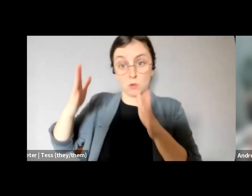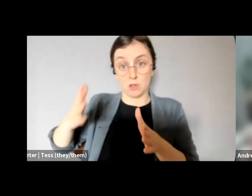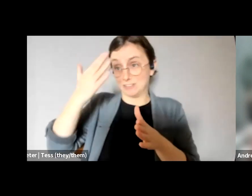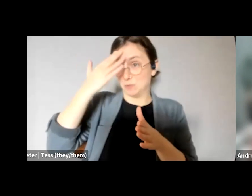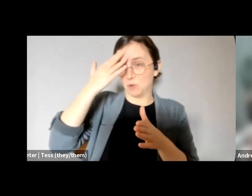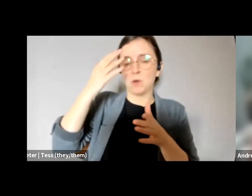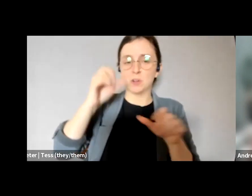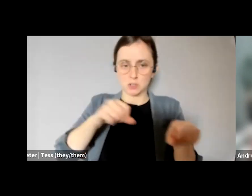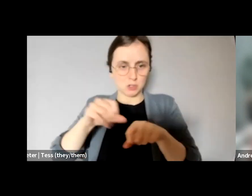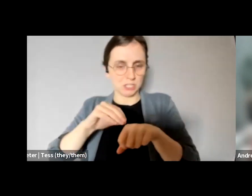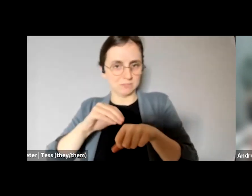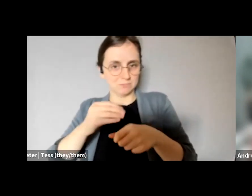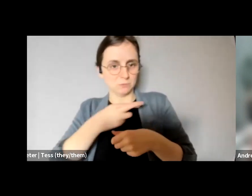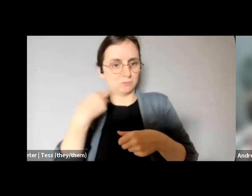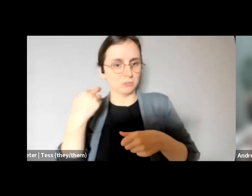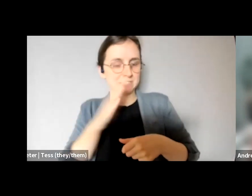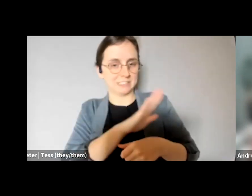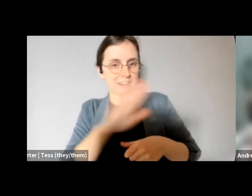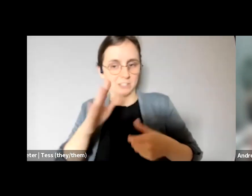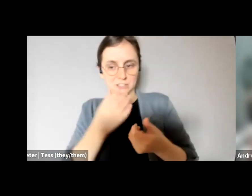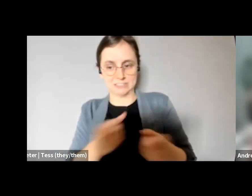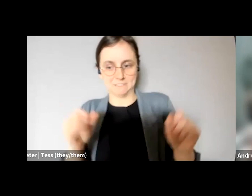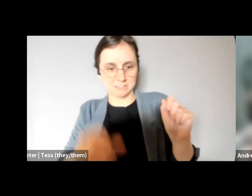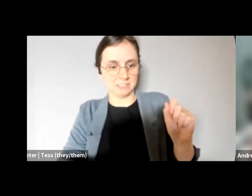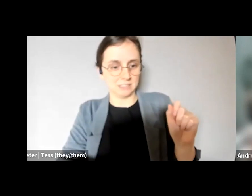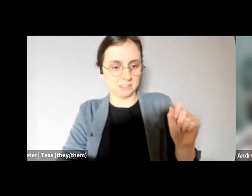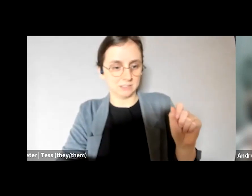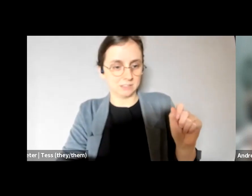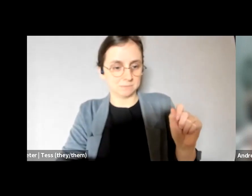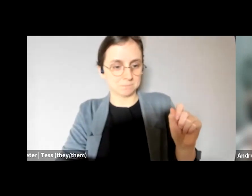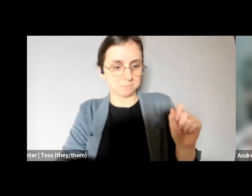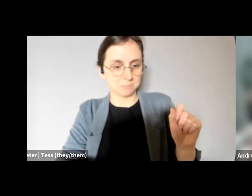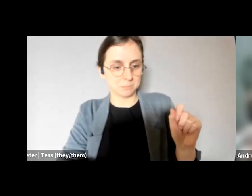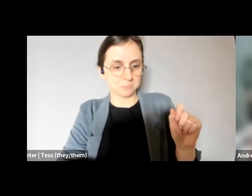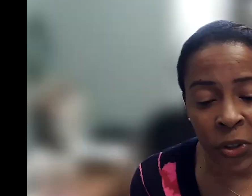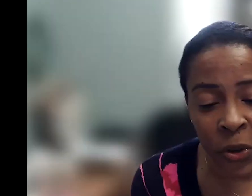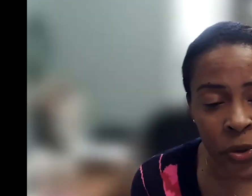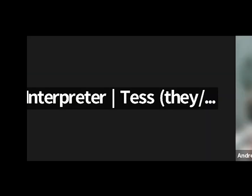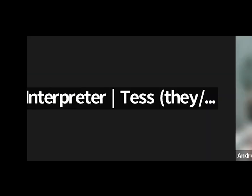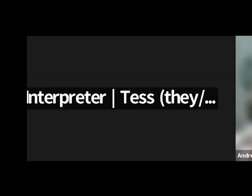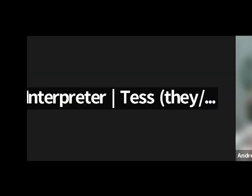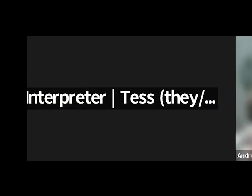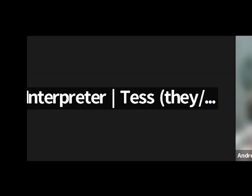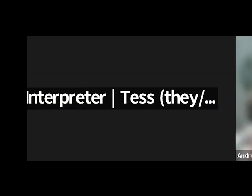be a concern. Similar to those who are concerned about criminal delinquency exposure are those